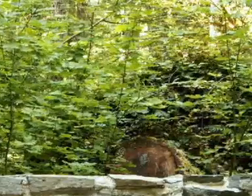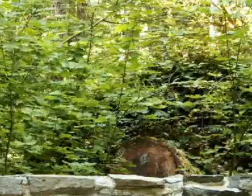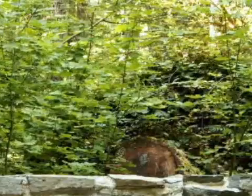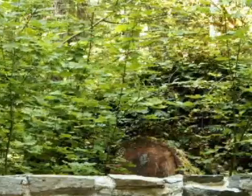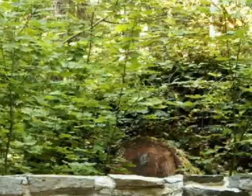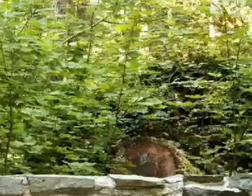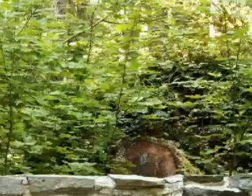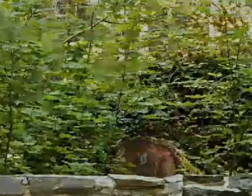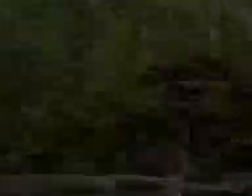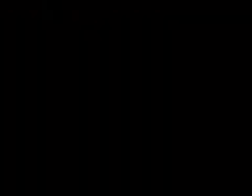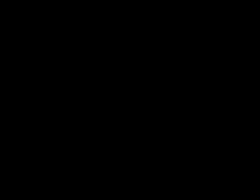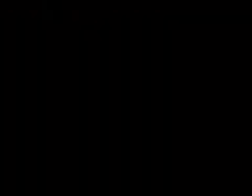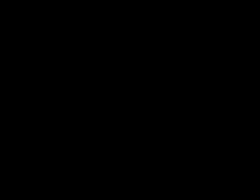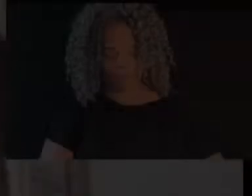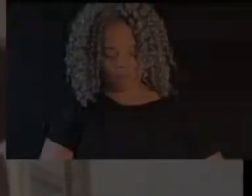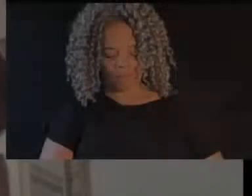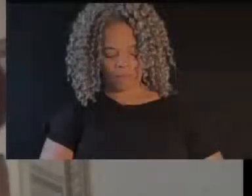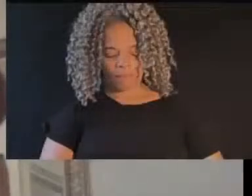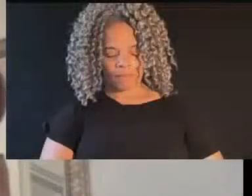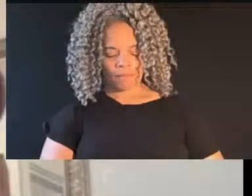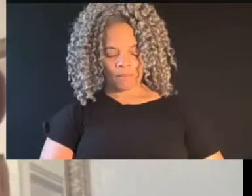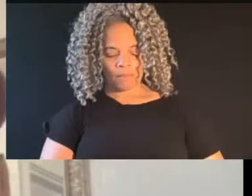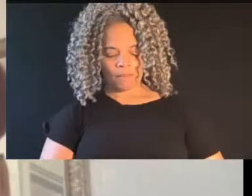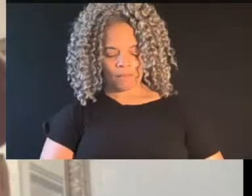enjoy this park.